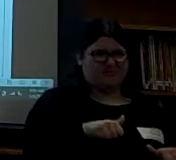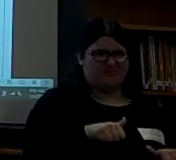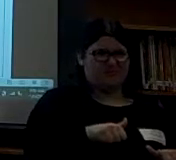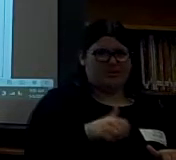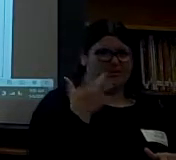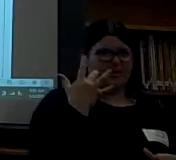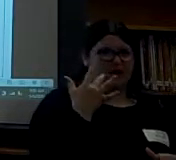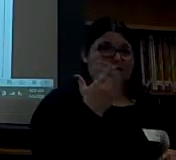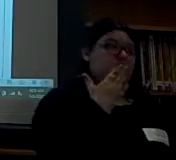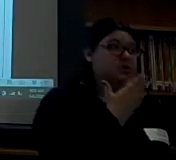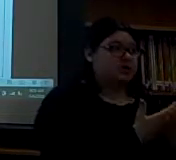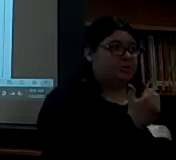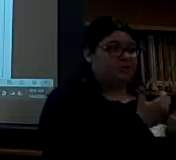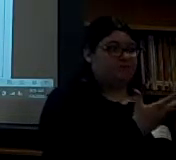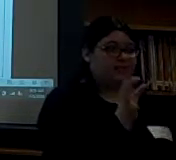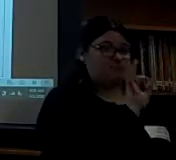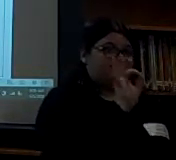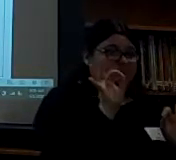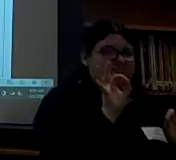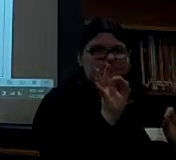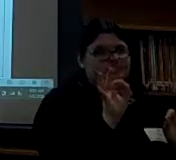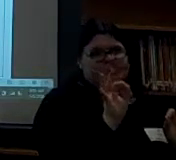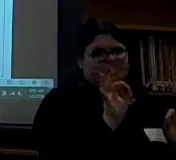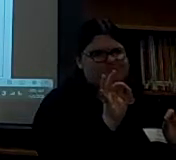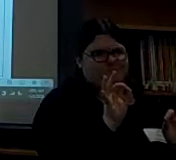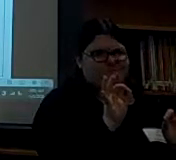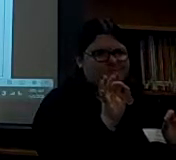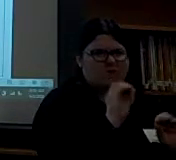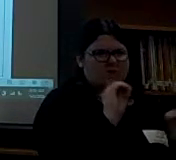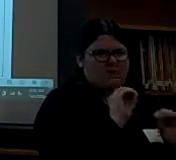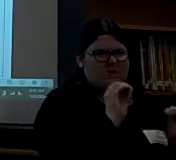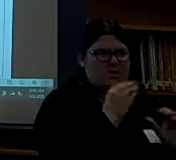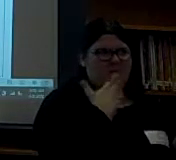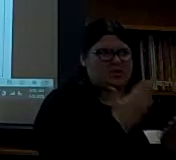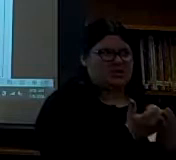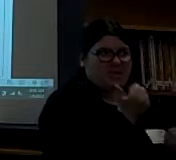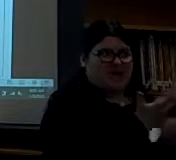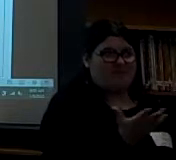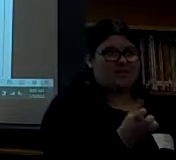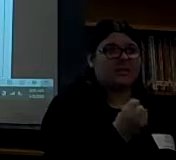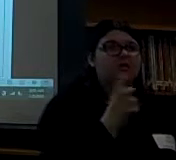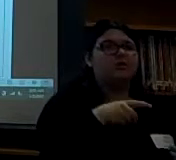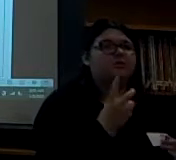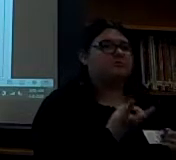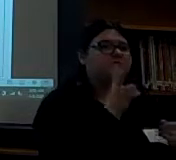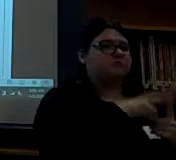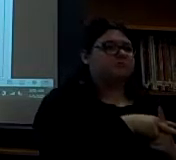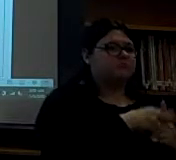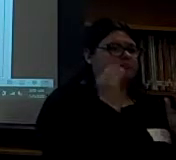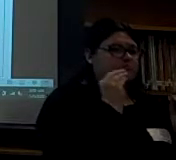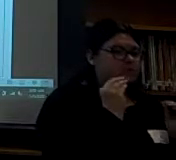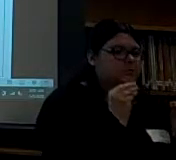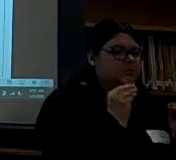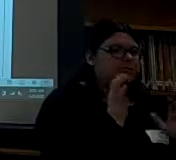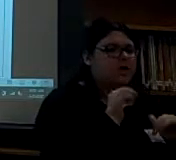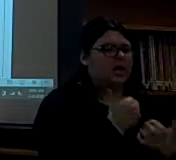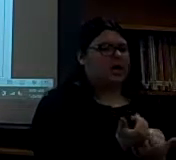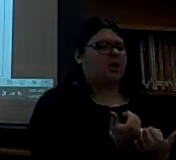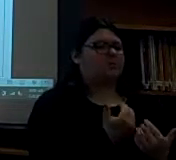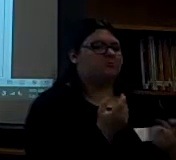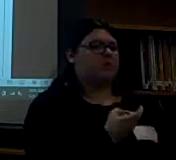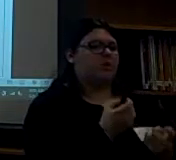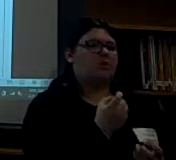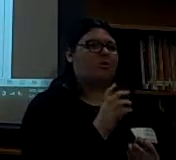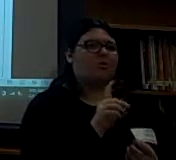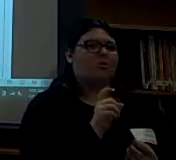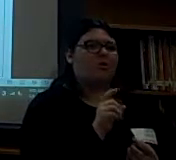simply because they're good at everything. No one's going to be good at everything. What we need to teach our kids to deposit into their sense of capability is how to handle it when